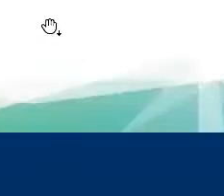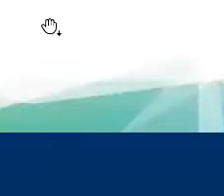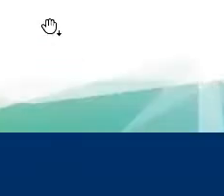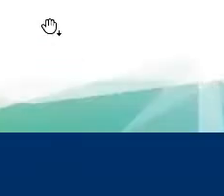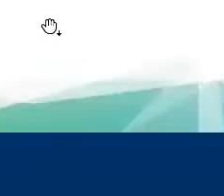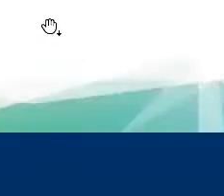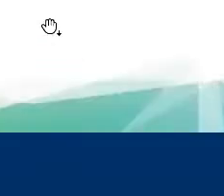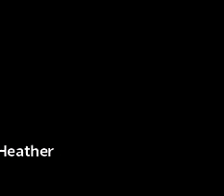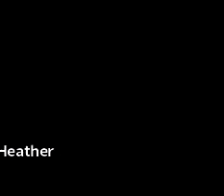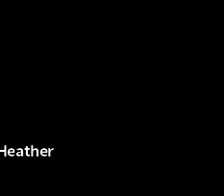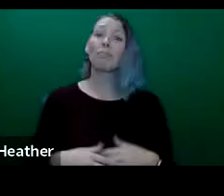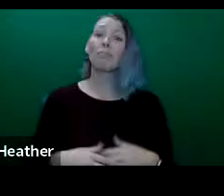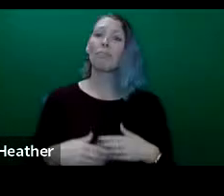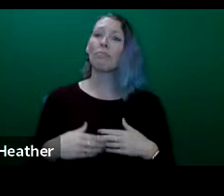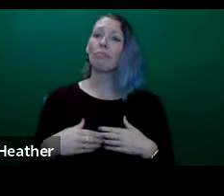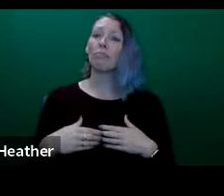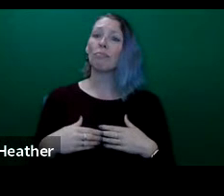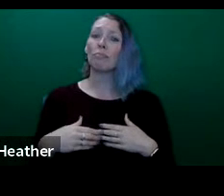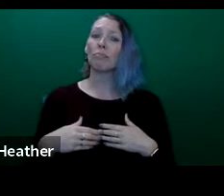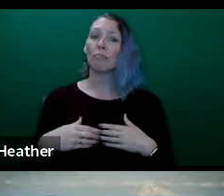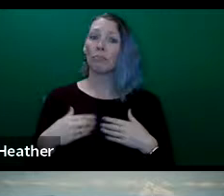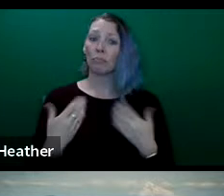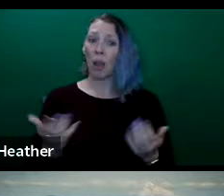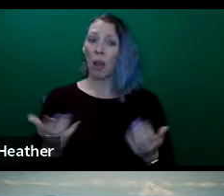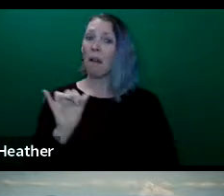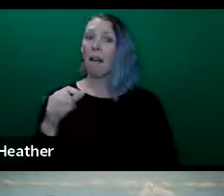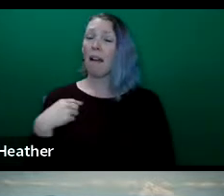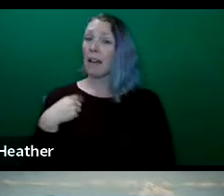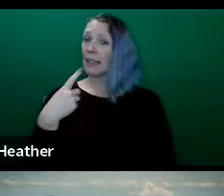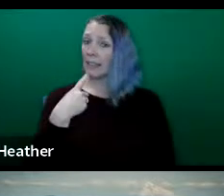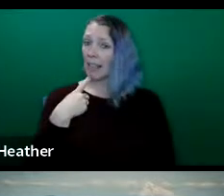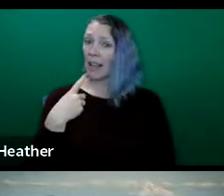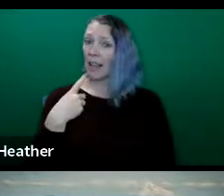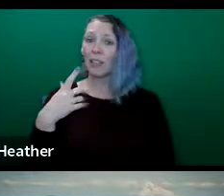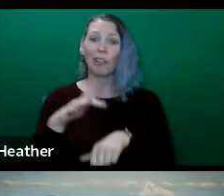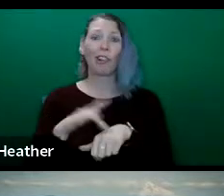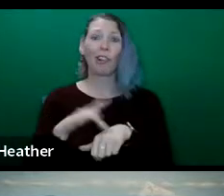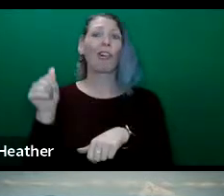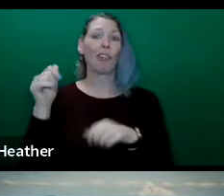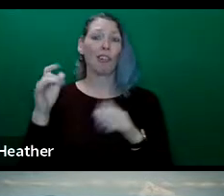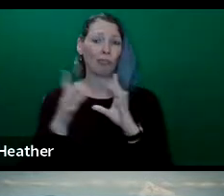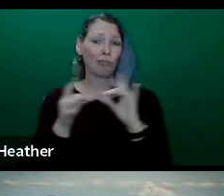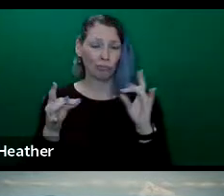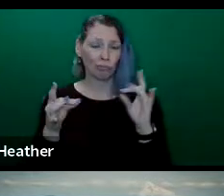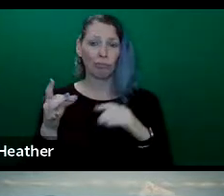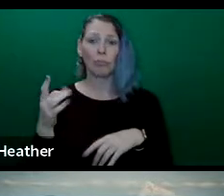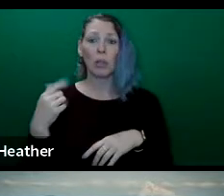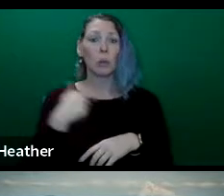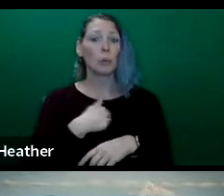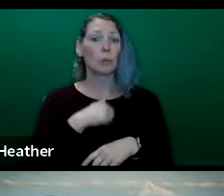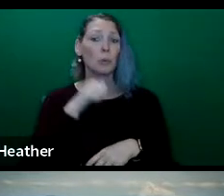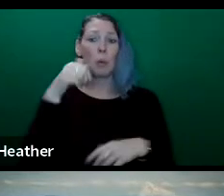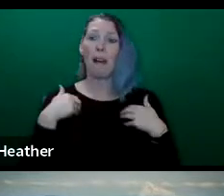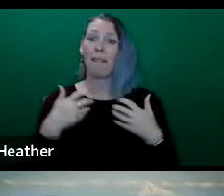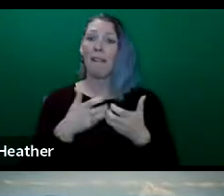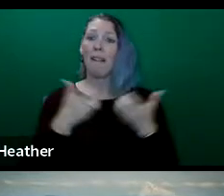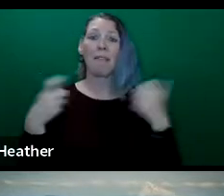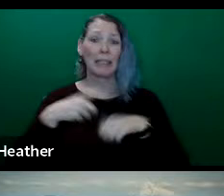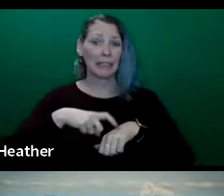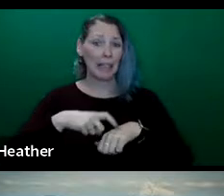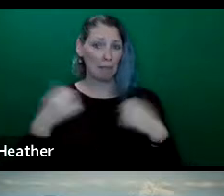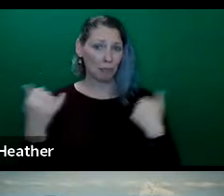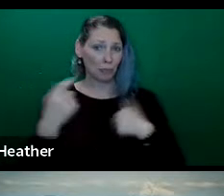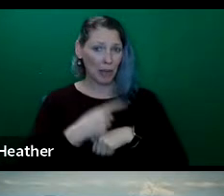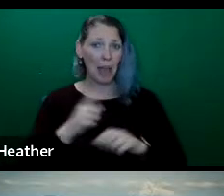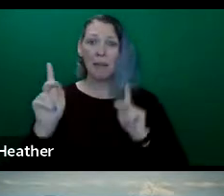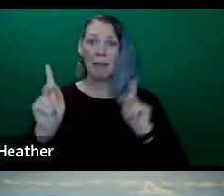And so we, as I mentioned in the early conversation, based on the fact that we don't have a lot of time today and people